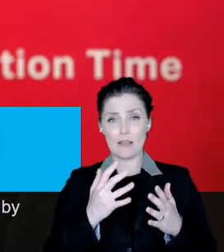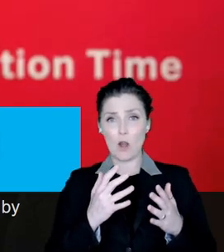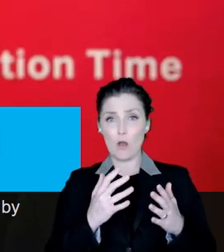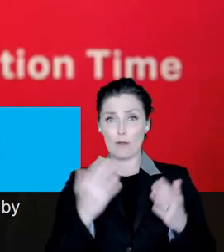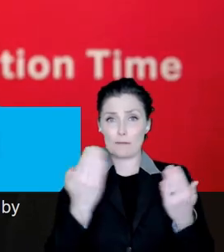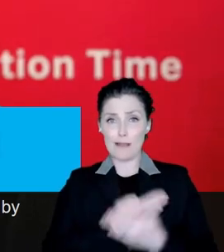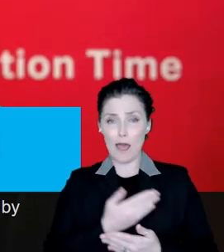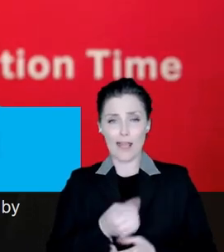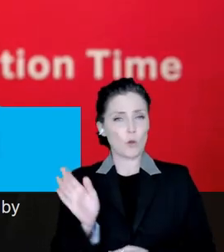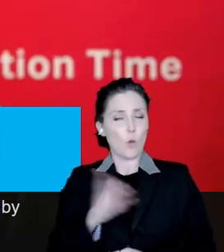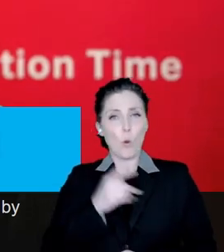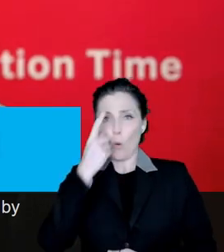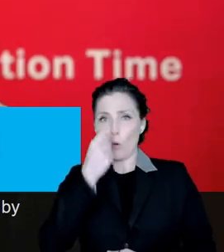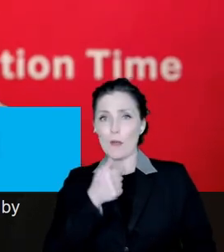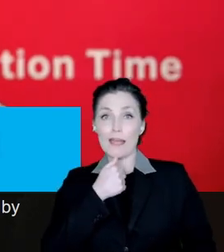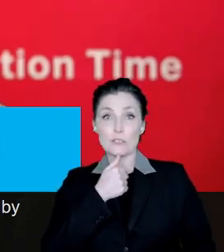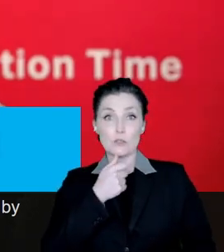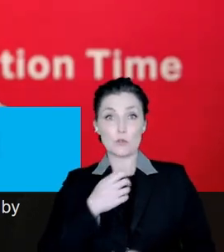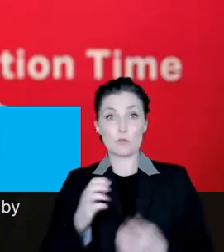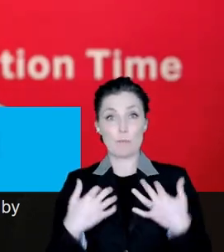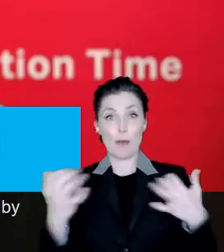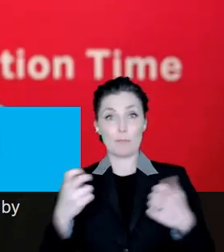want to late at night.